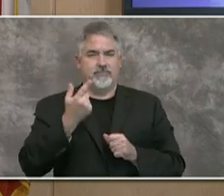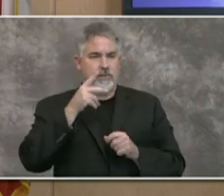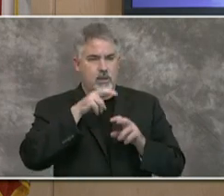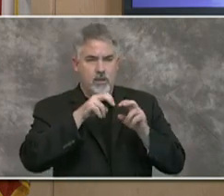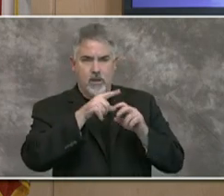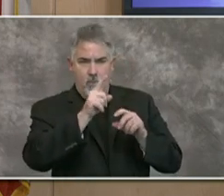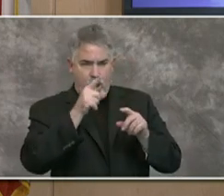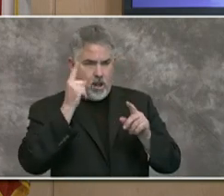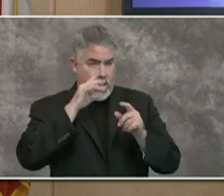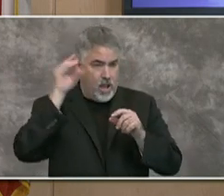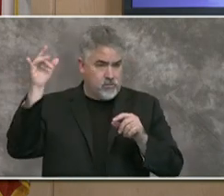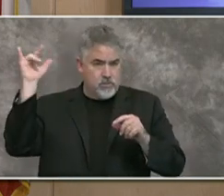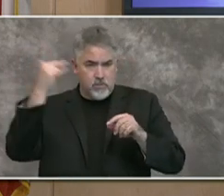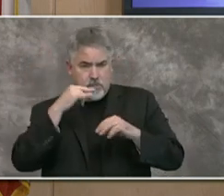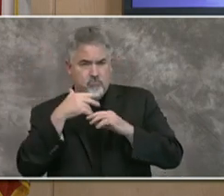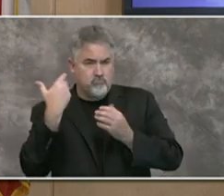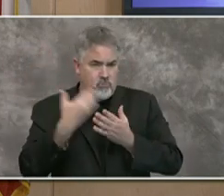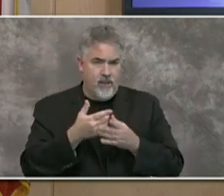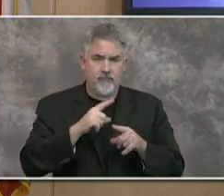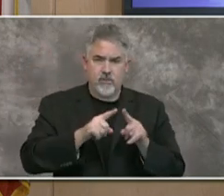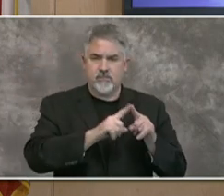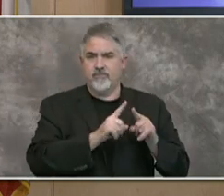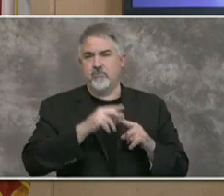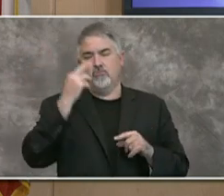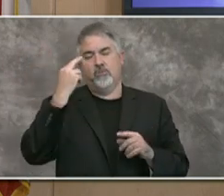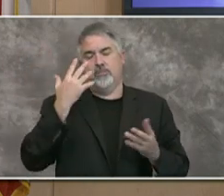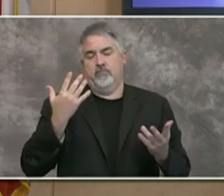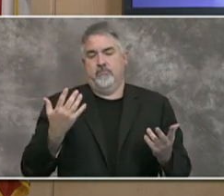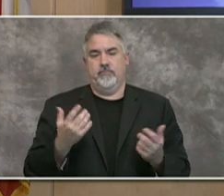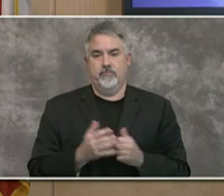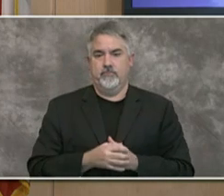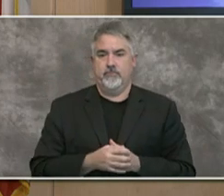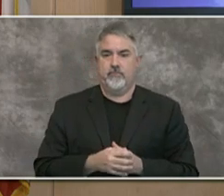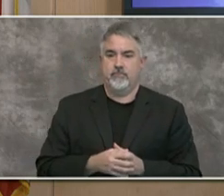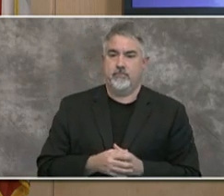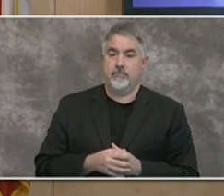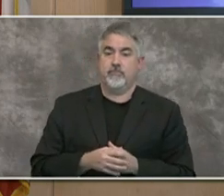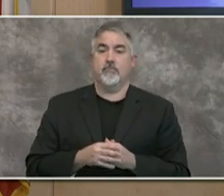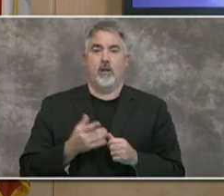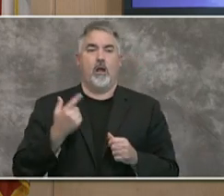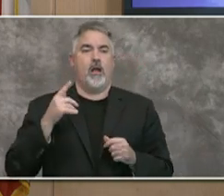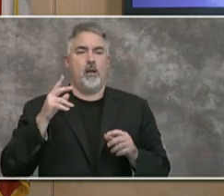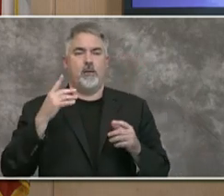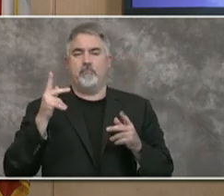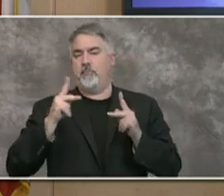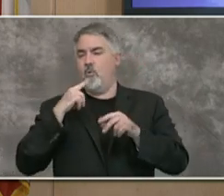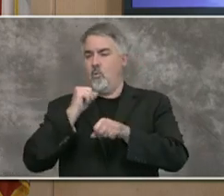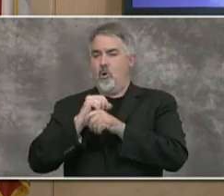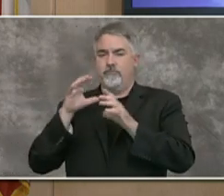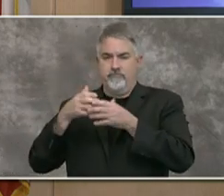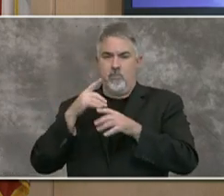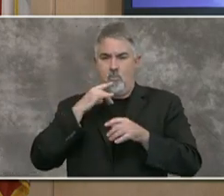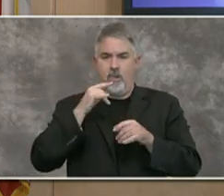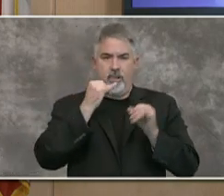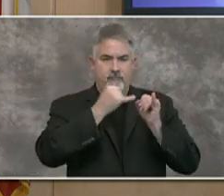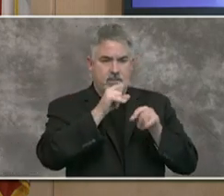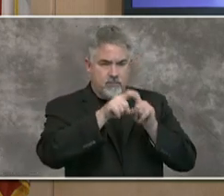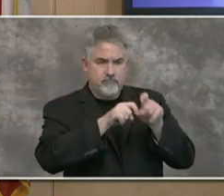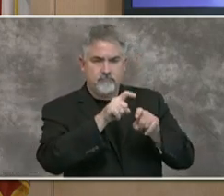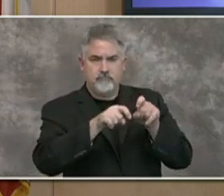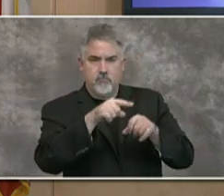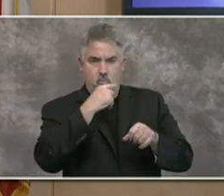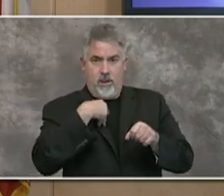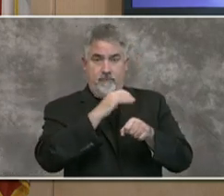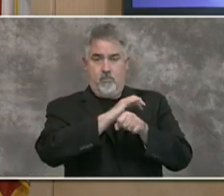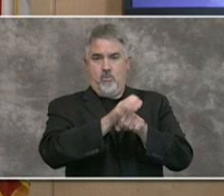public health direction that might need to come from each individual case. Following specifically the number of